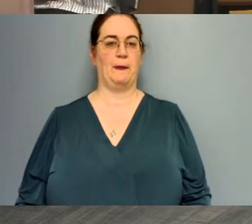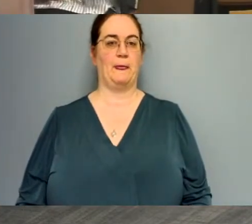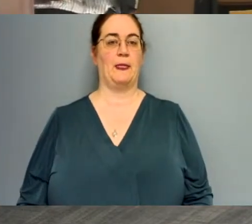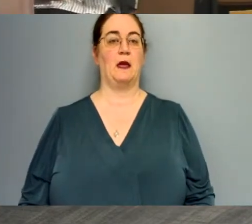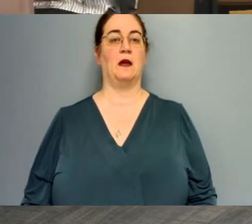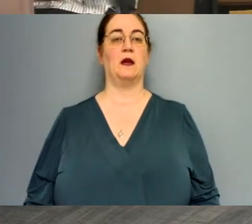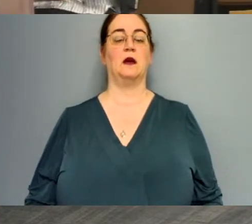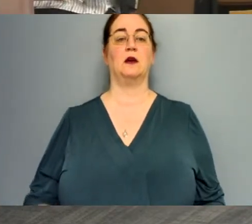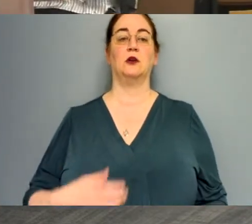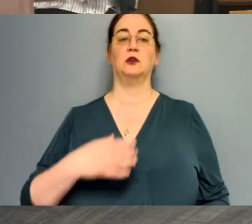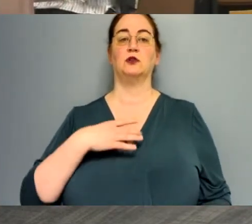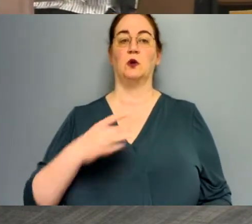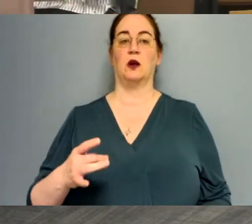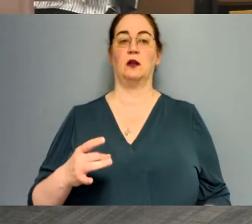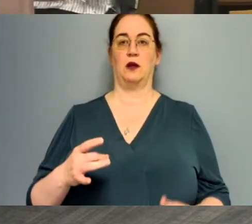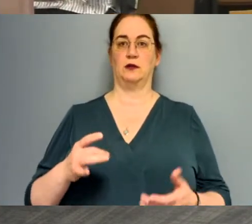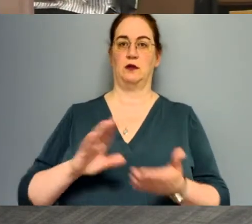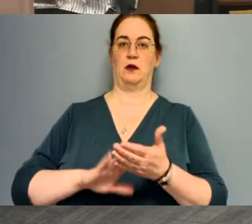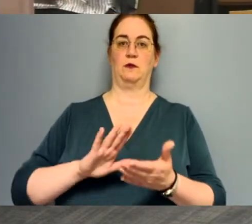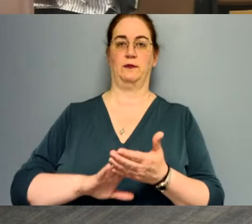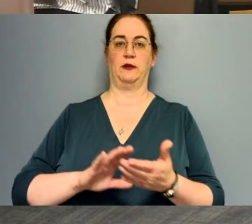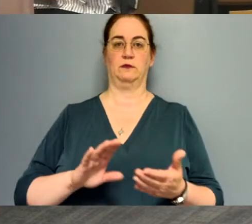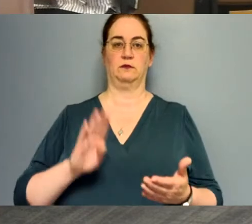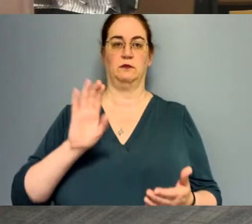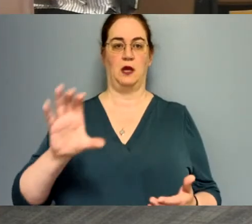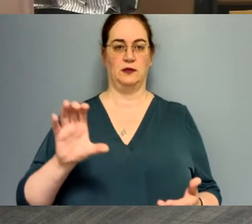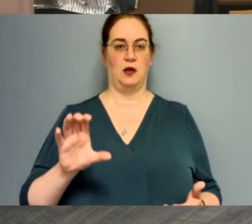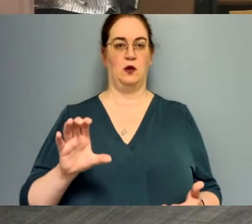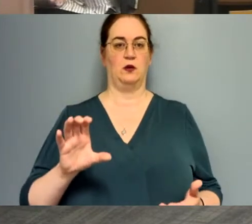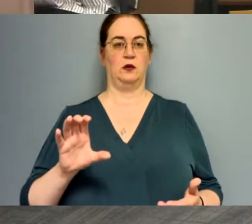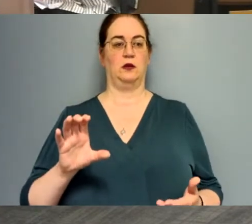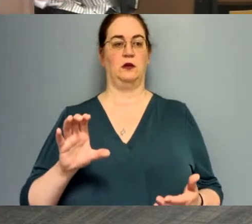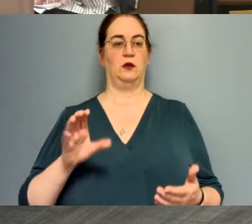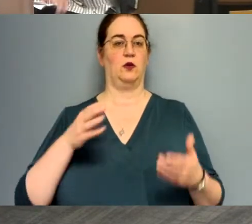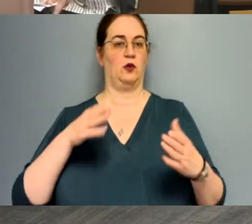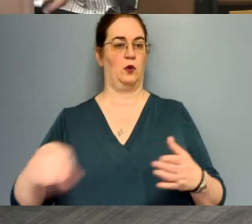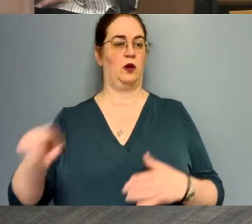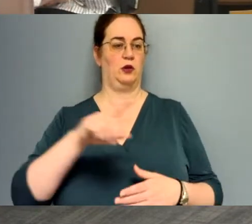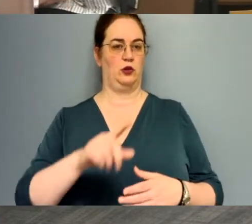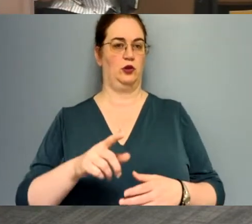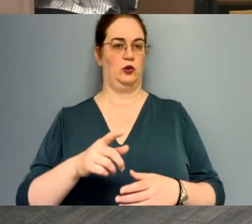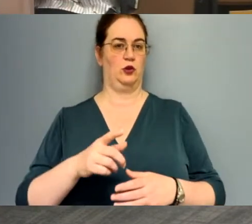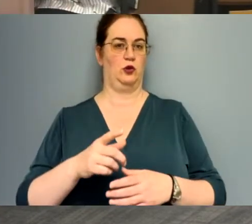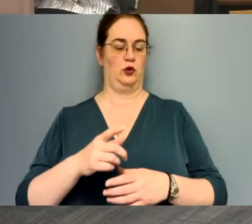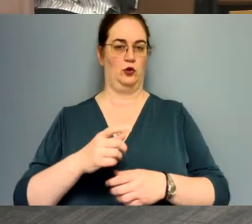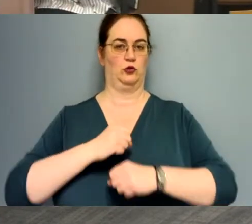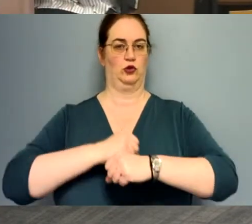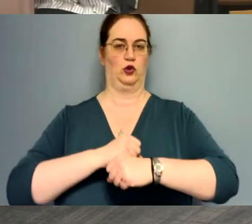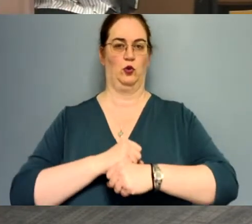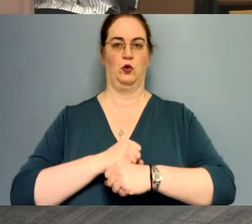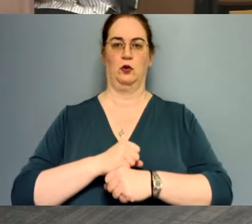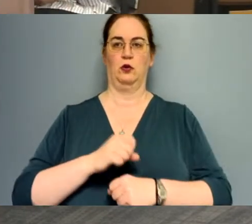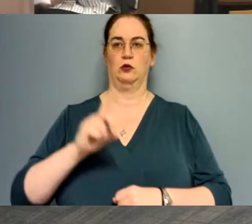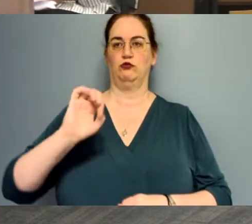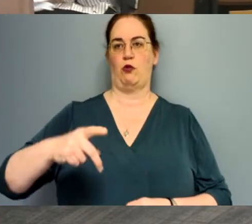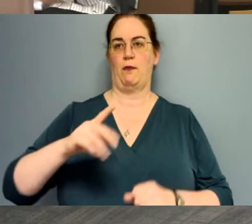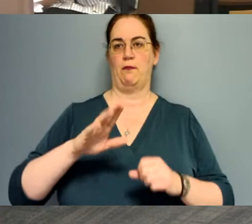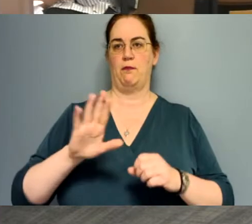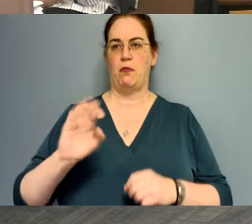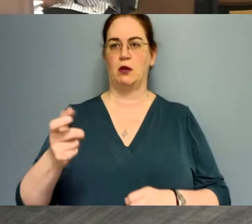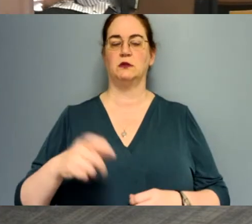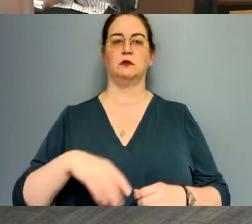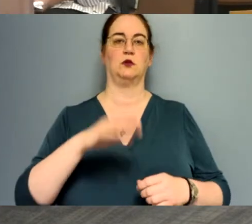compliment Bucks County on the way you secure the drop boxes. They're in the courthouses, they're